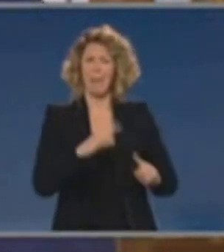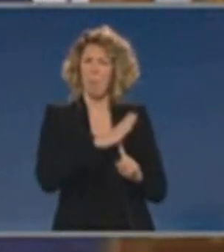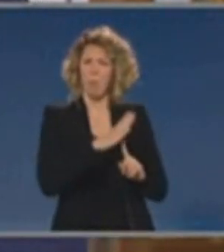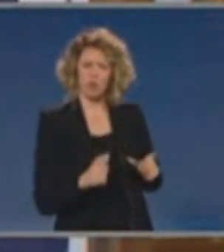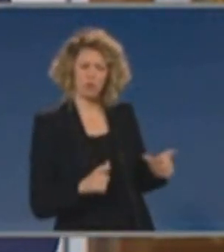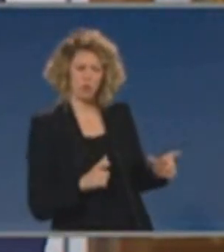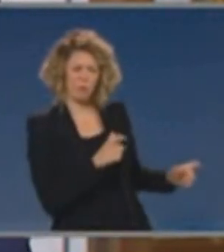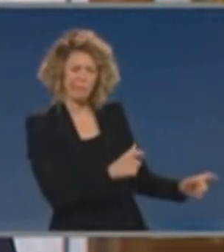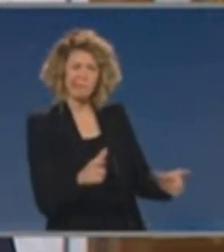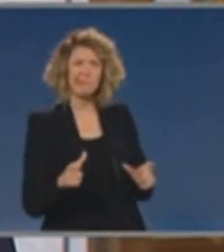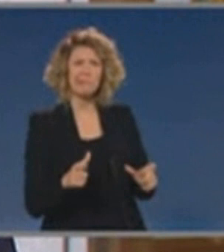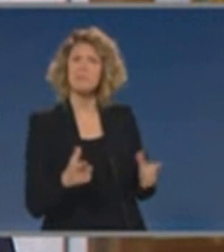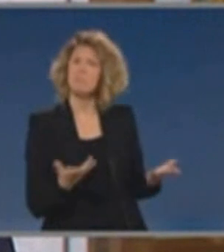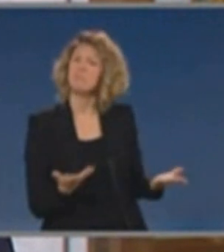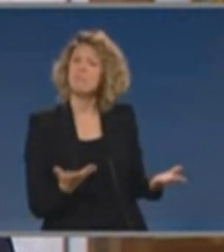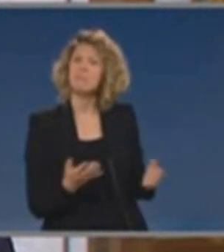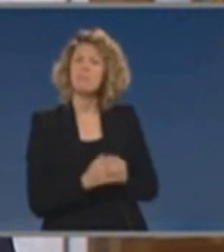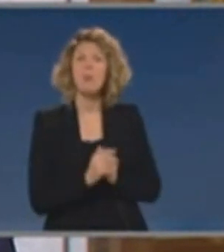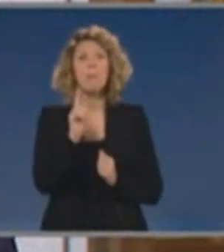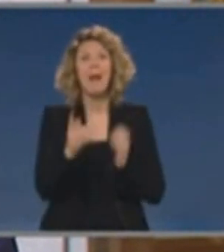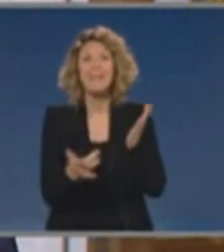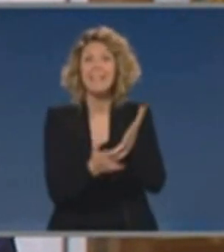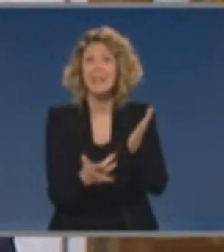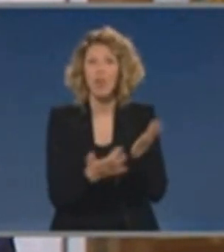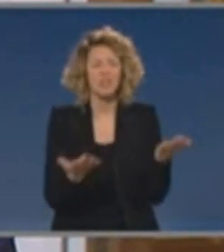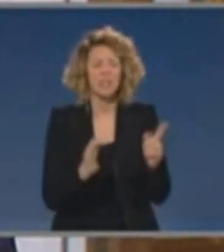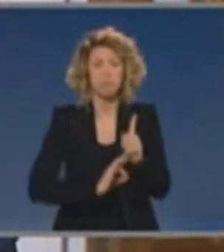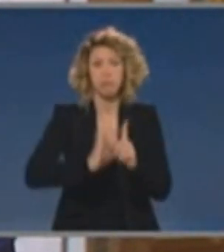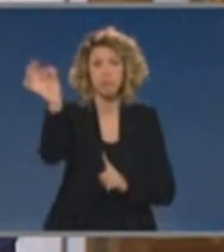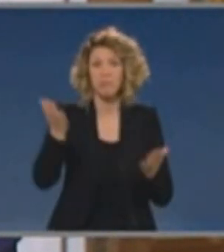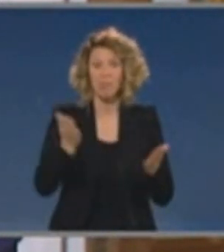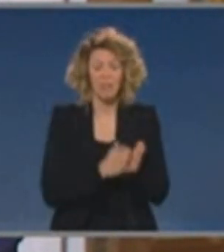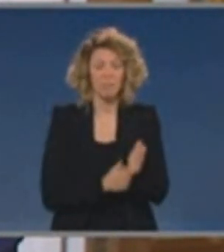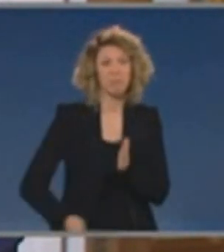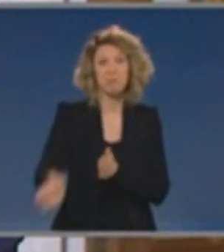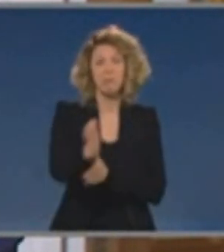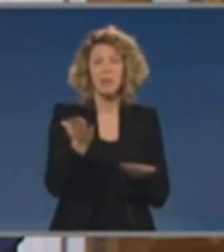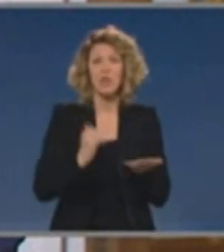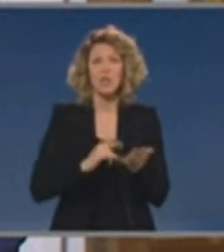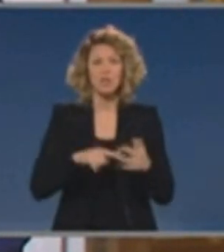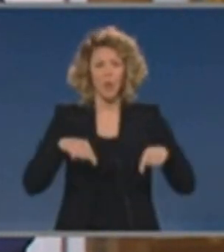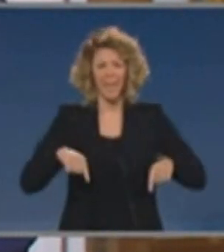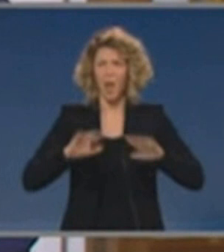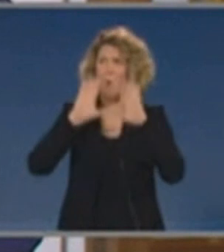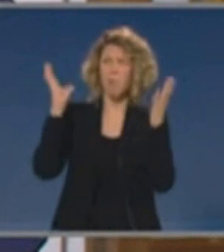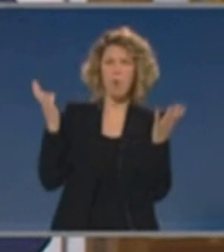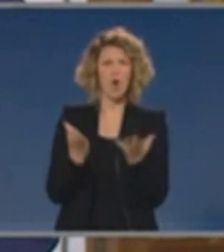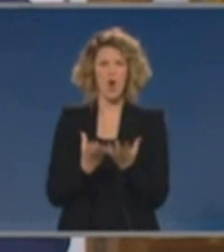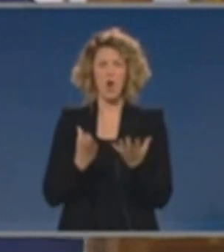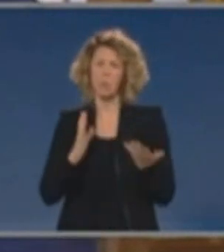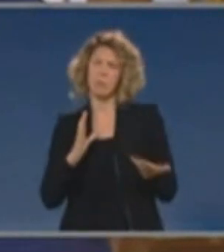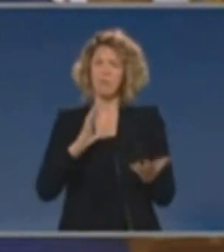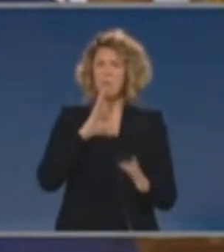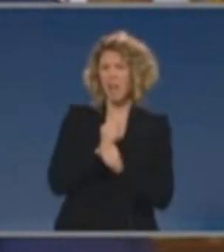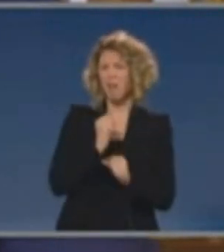interest. But technology has been evolving, and our geopolitical climate